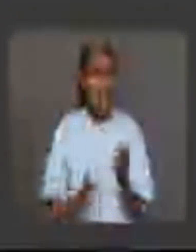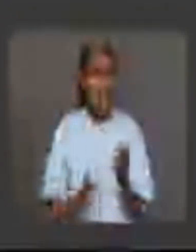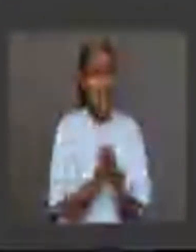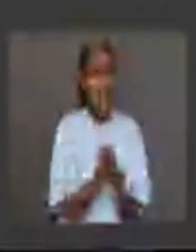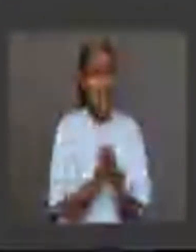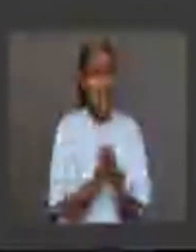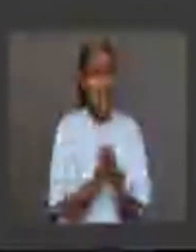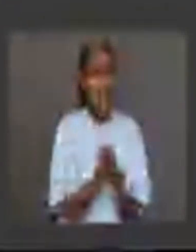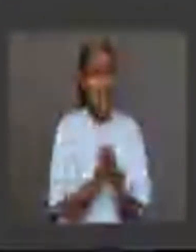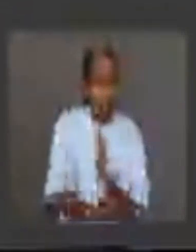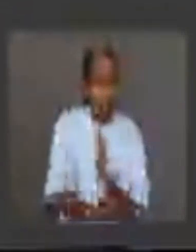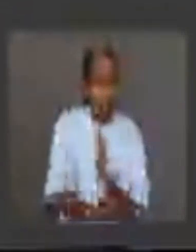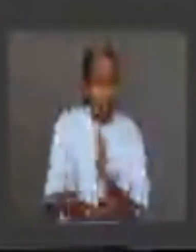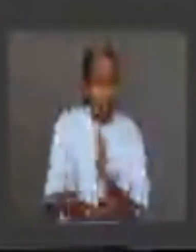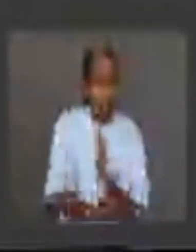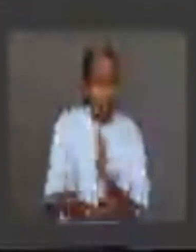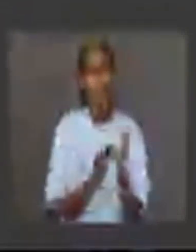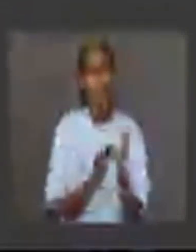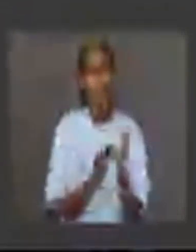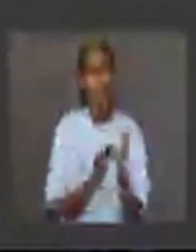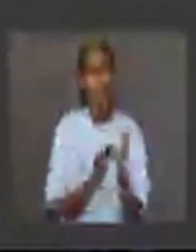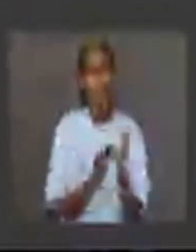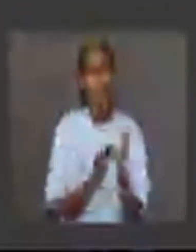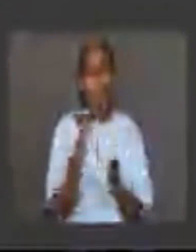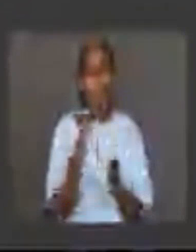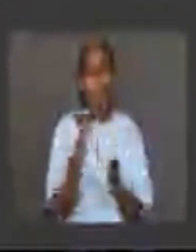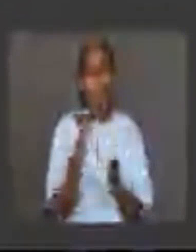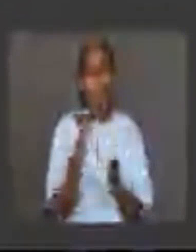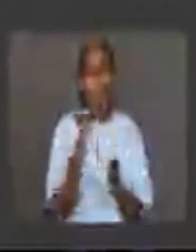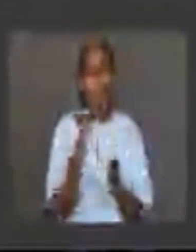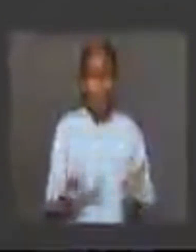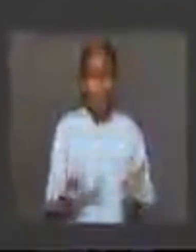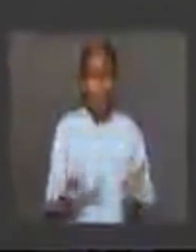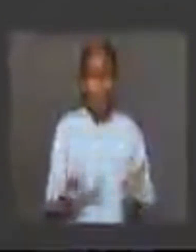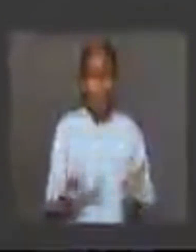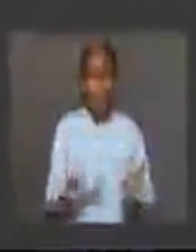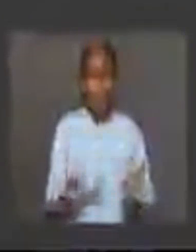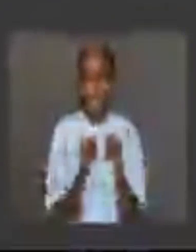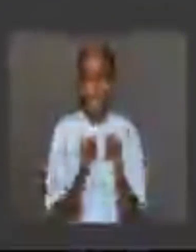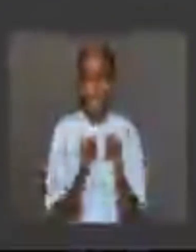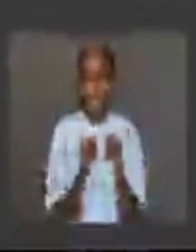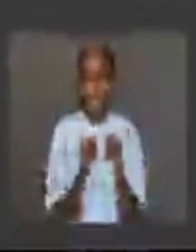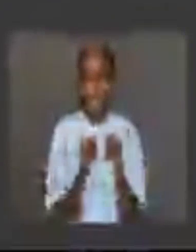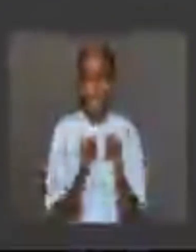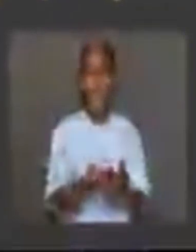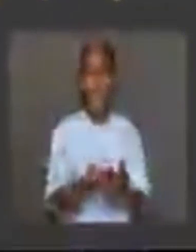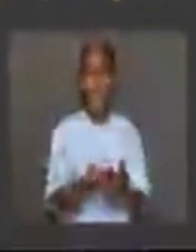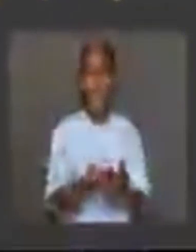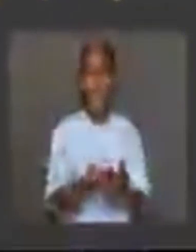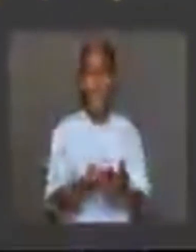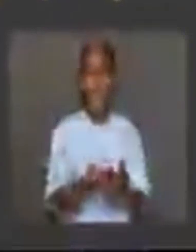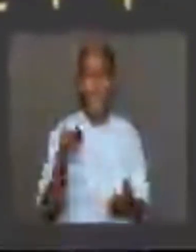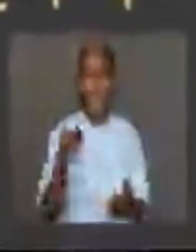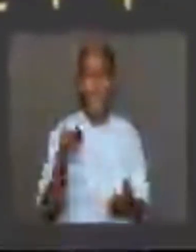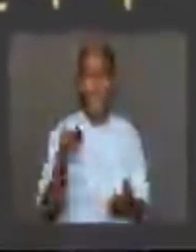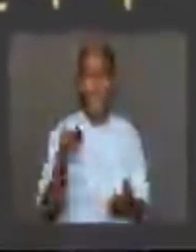on numbers, such as addition and subtraction.